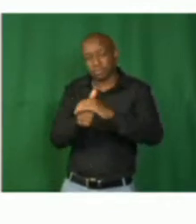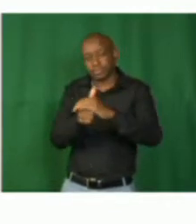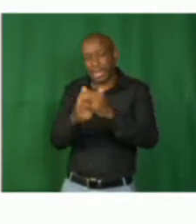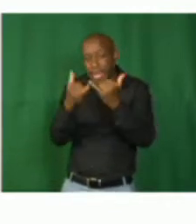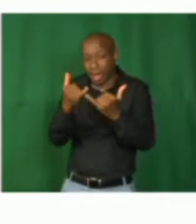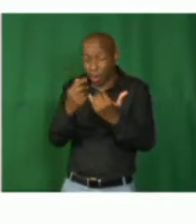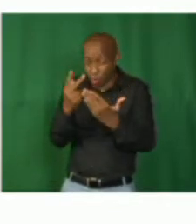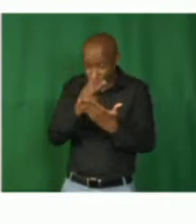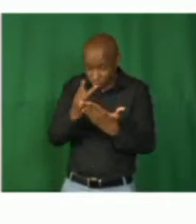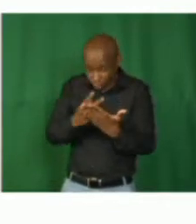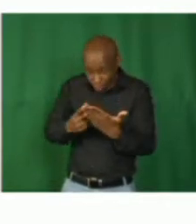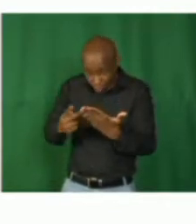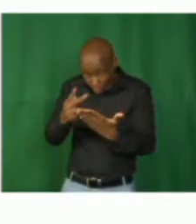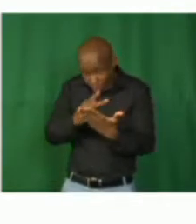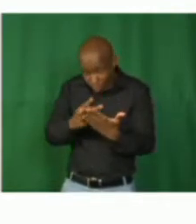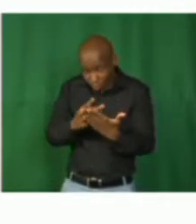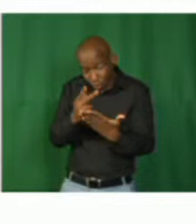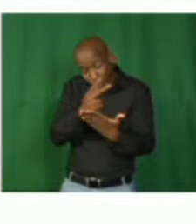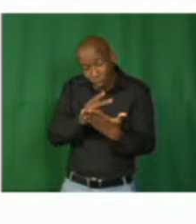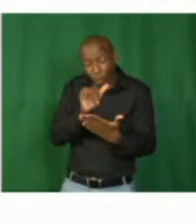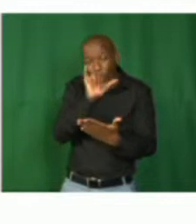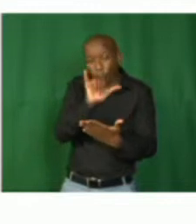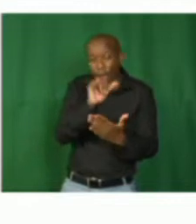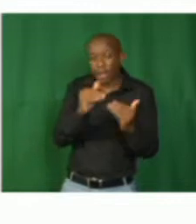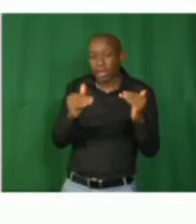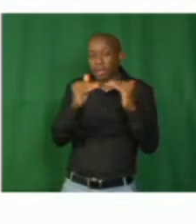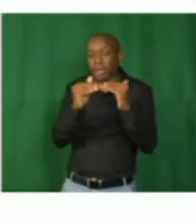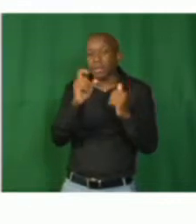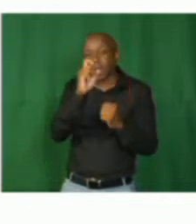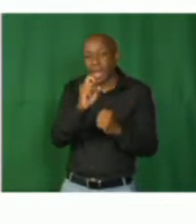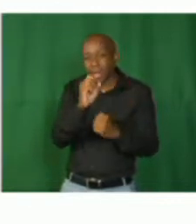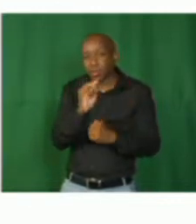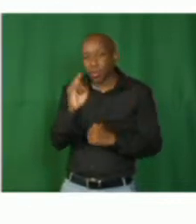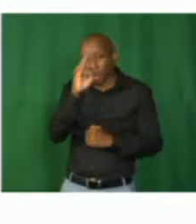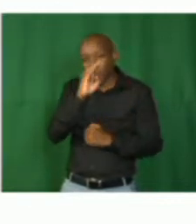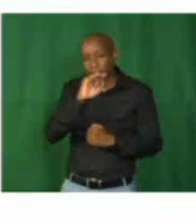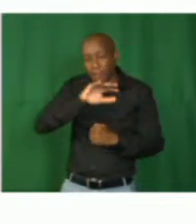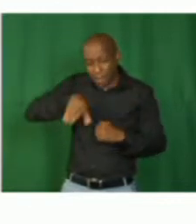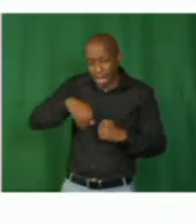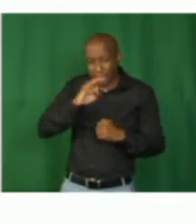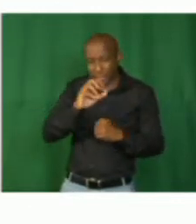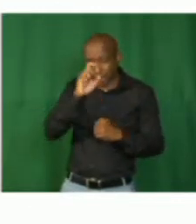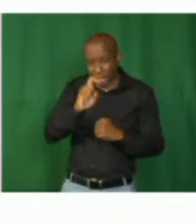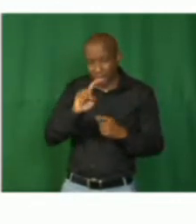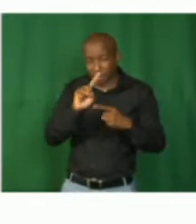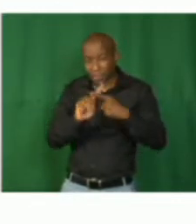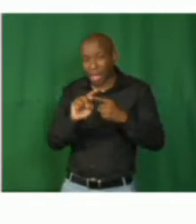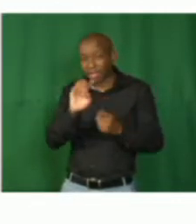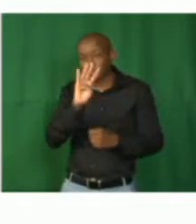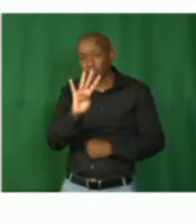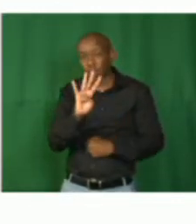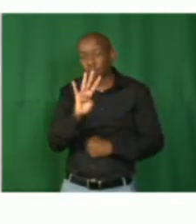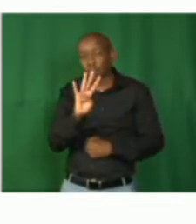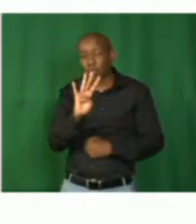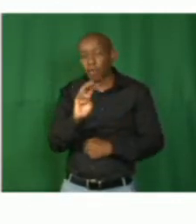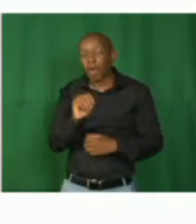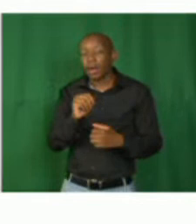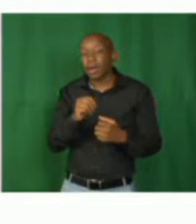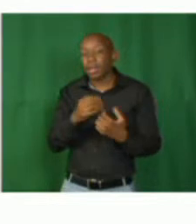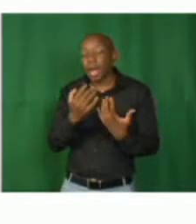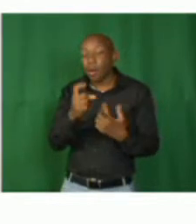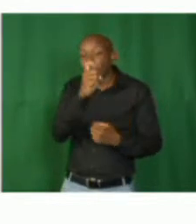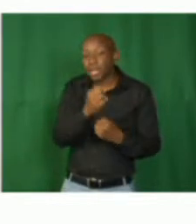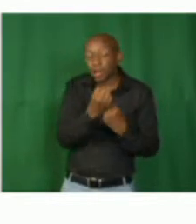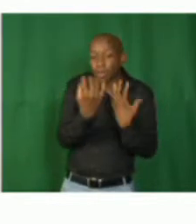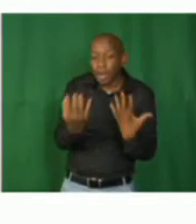draw the graph y is equal to x squared minus 3x plus 4, and then the values